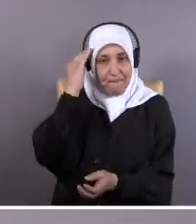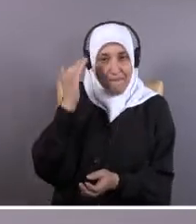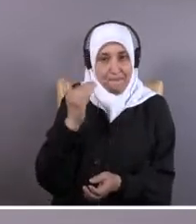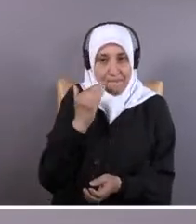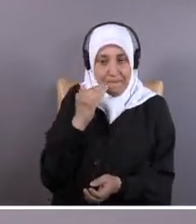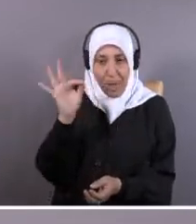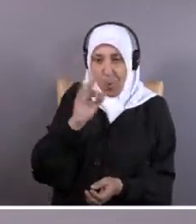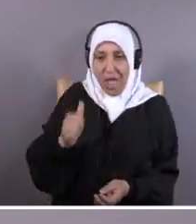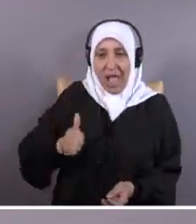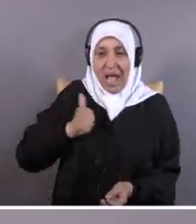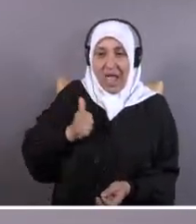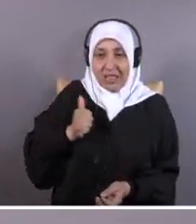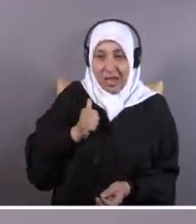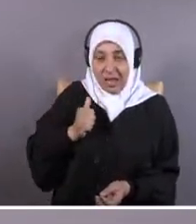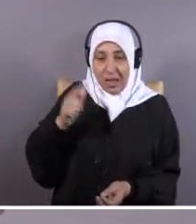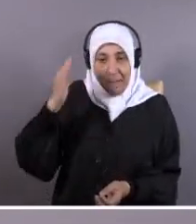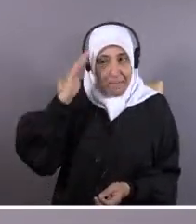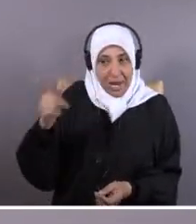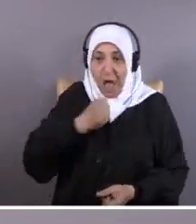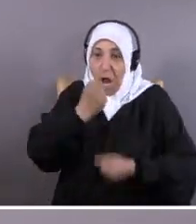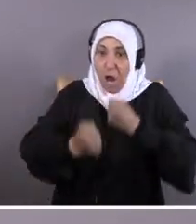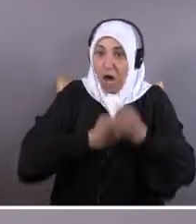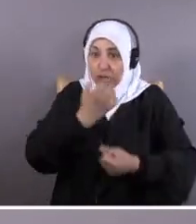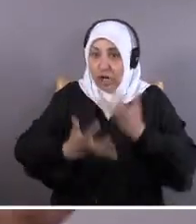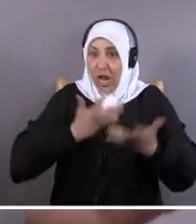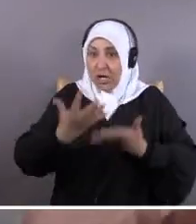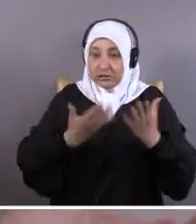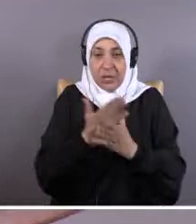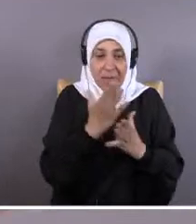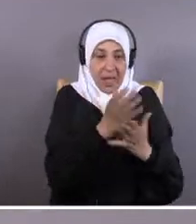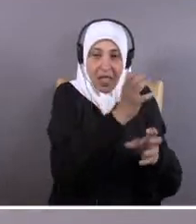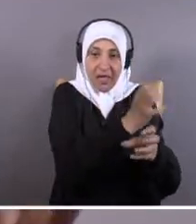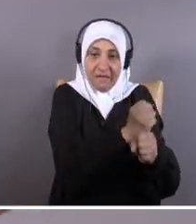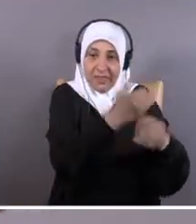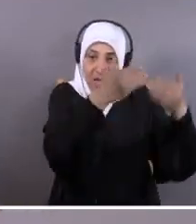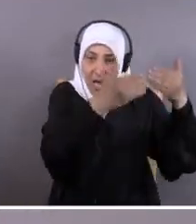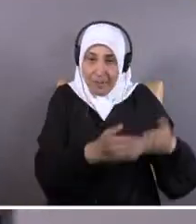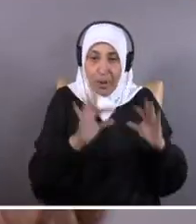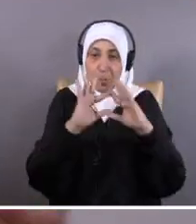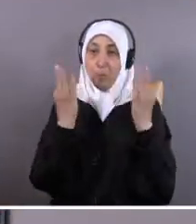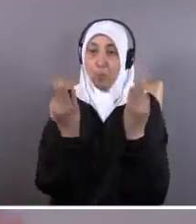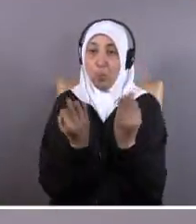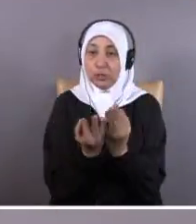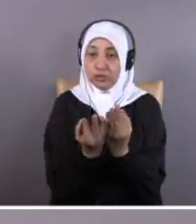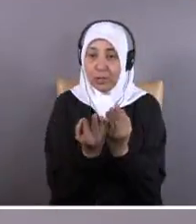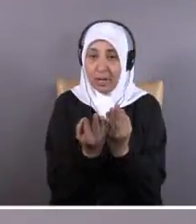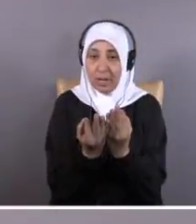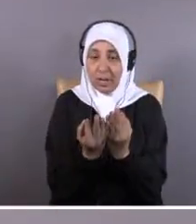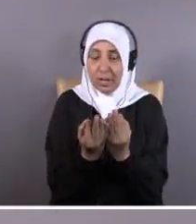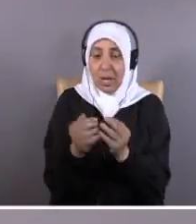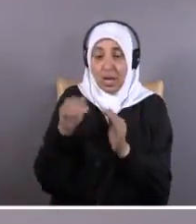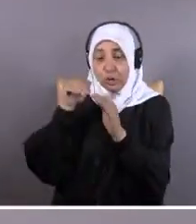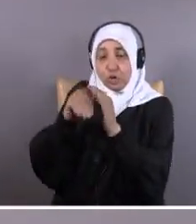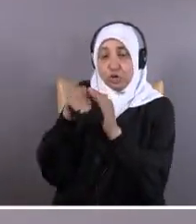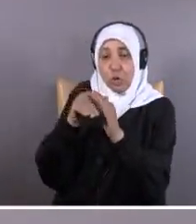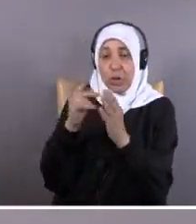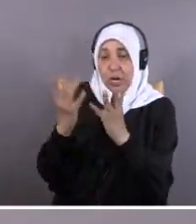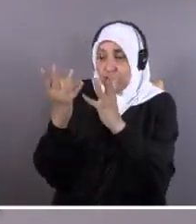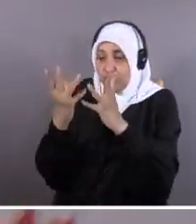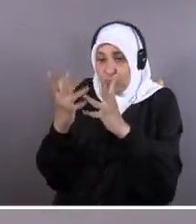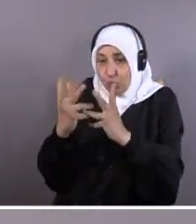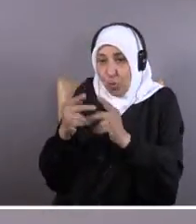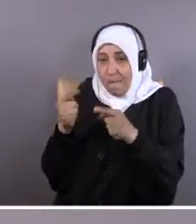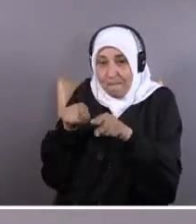who's active in protecting the Dene way of life, a community which has adapted to extreme arid and cold weather conditions